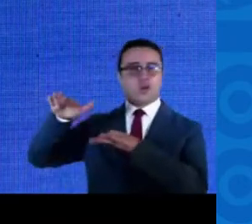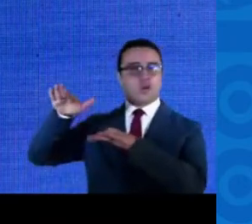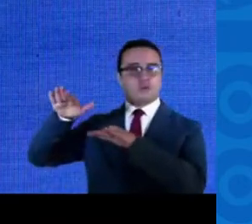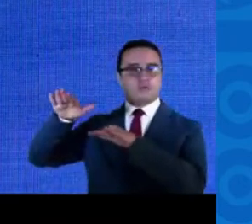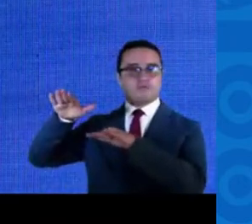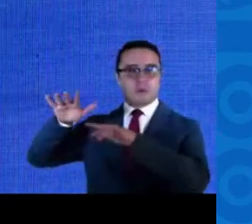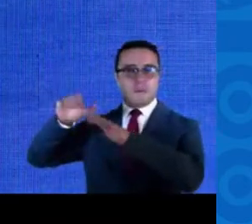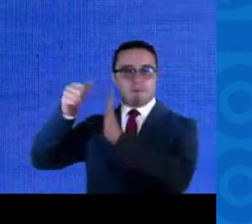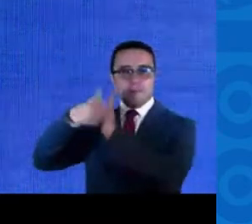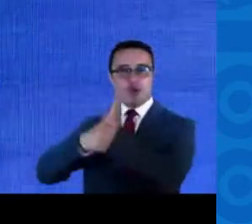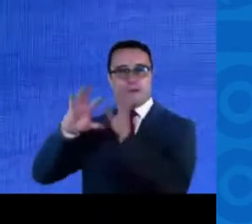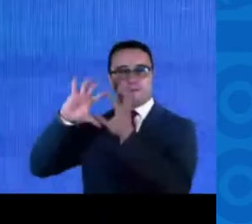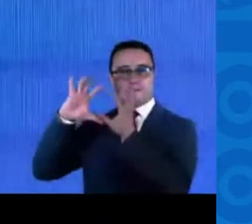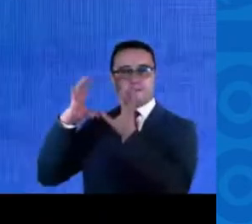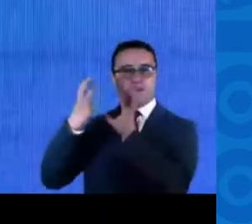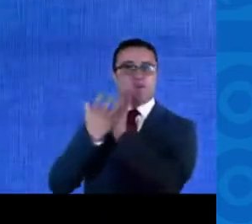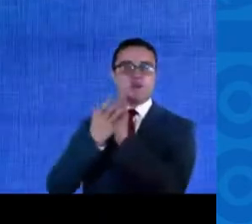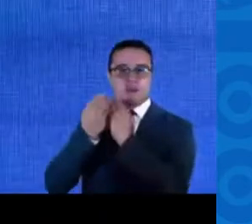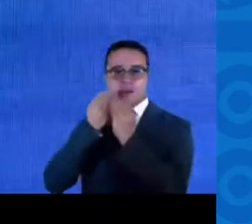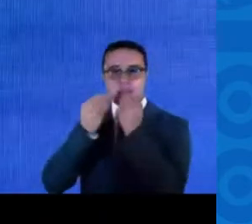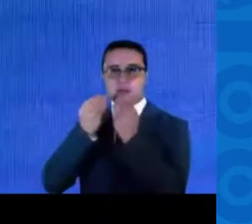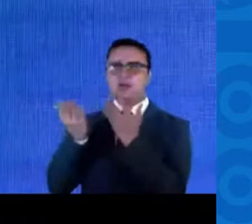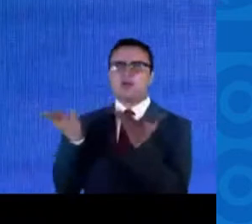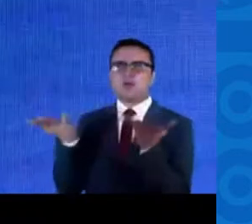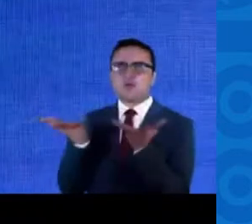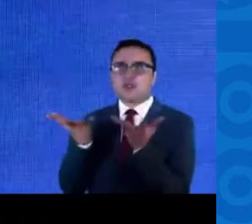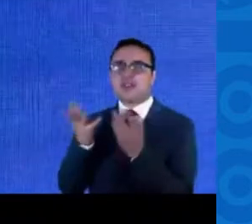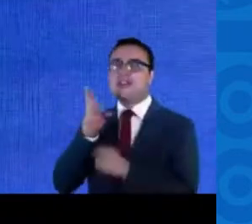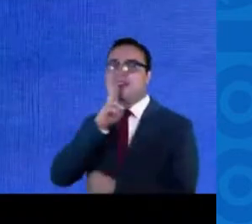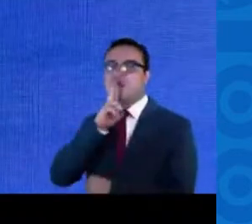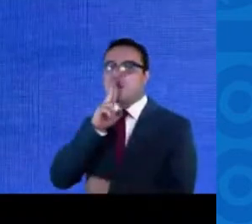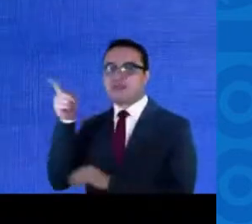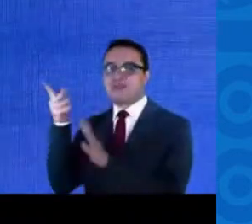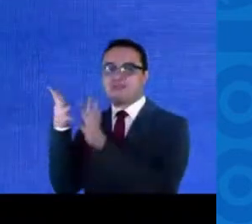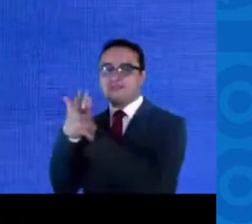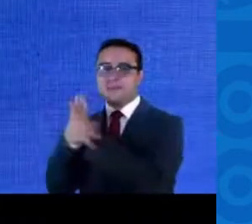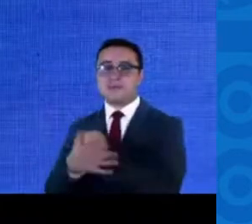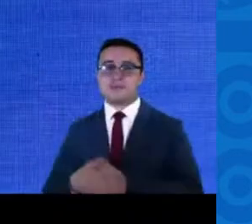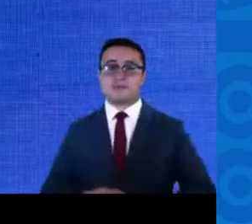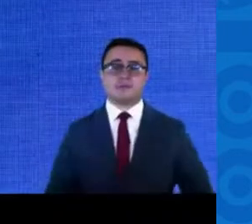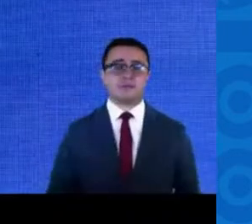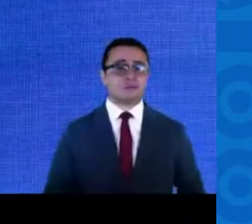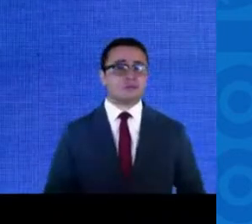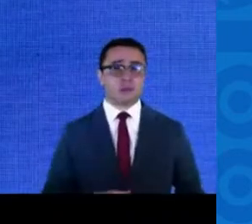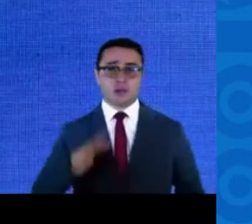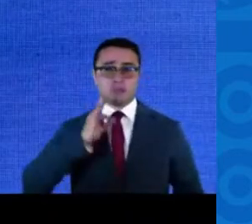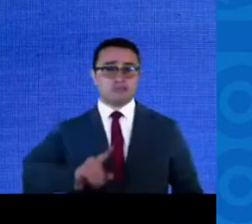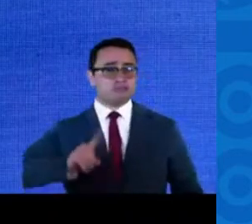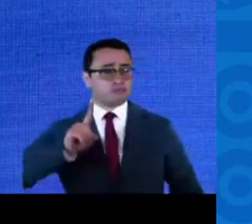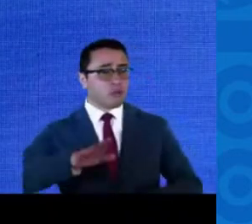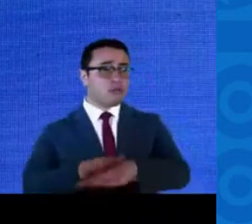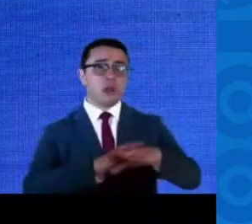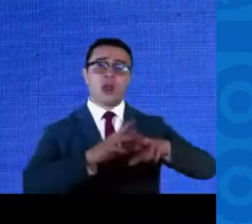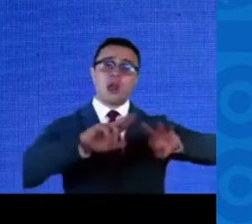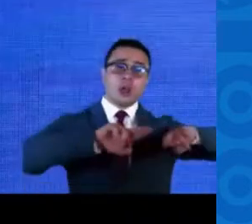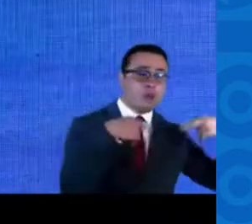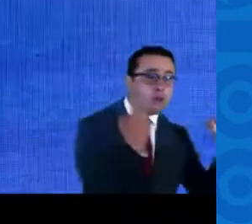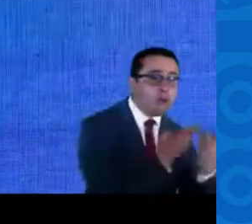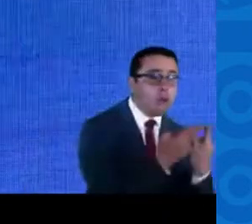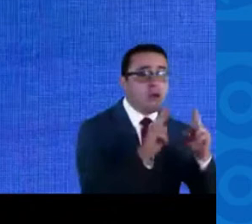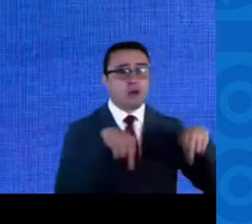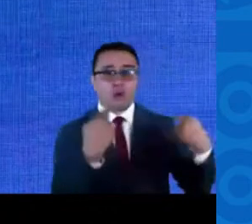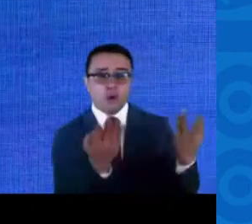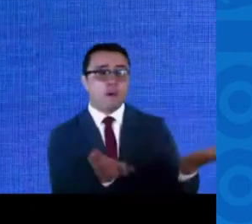Program in the framework of that summit in Rome. He said, no more meetings, no